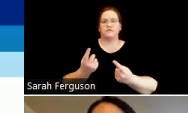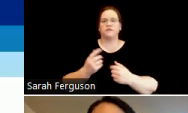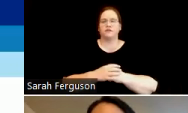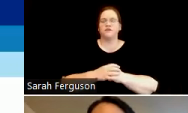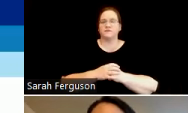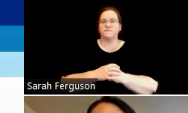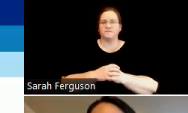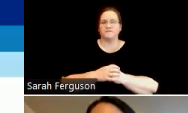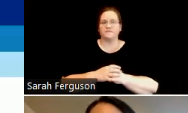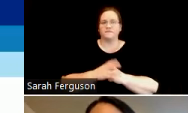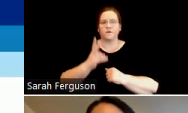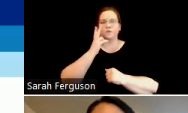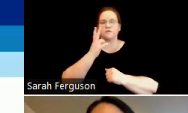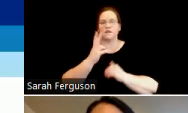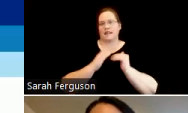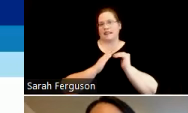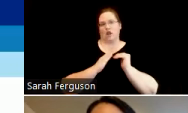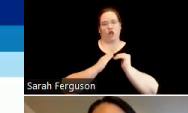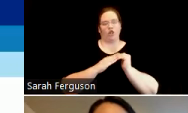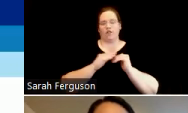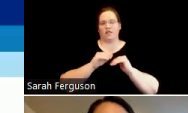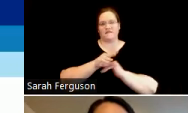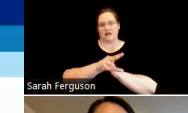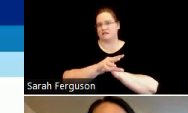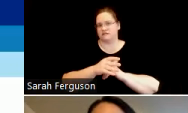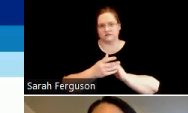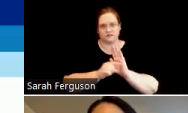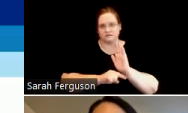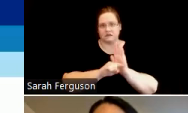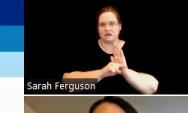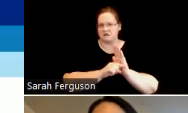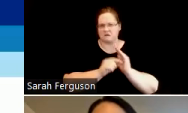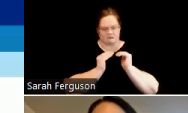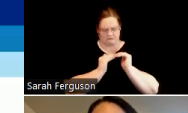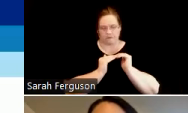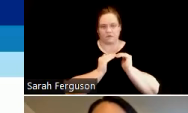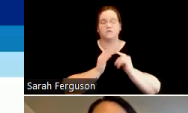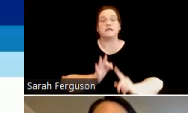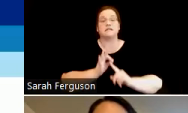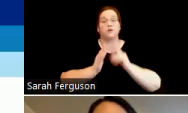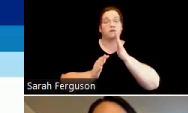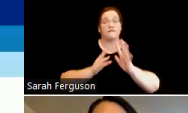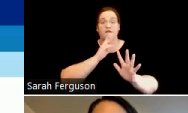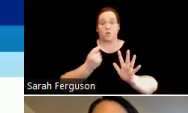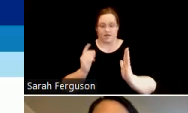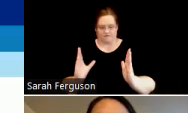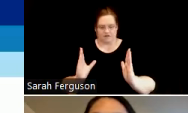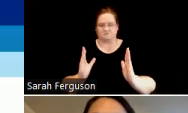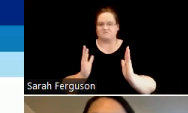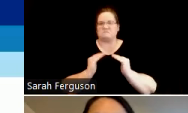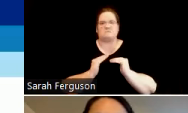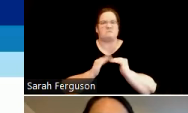have seen very little side effects. And we'll talk about that a little bit later. And especially in the 5 to 11-year-olds, we've seen very